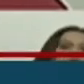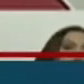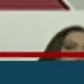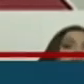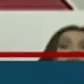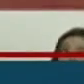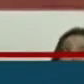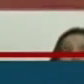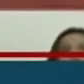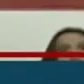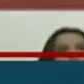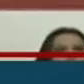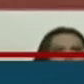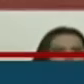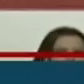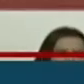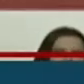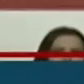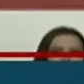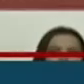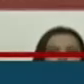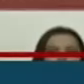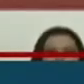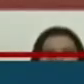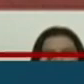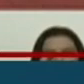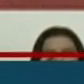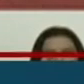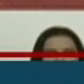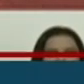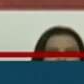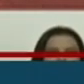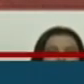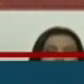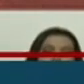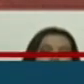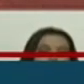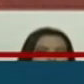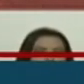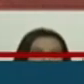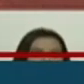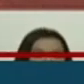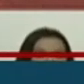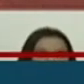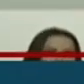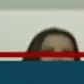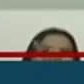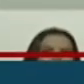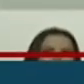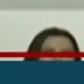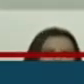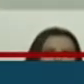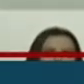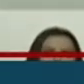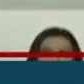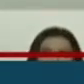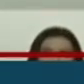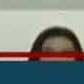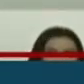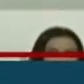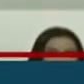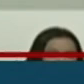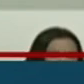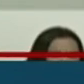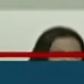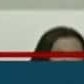support the fight against anti-values and influence peddling. At the same time, the leader ratified that the revolution has no room for the corrupt and